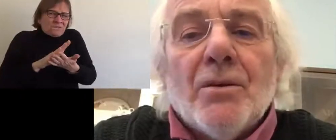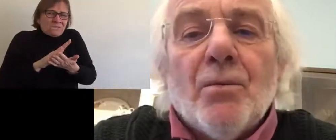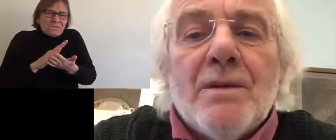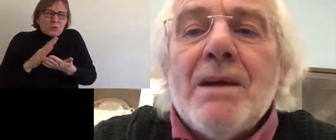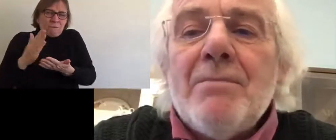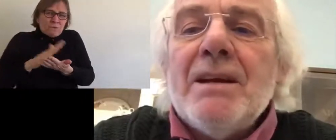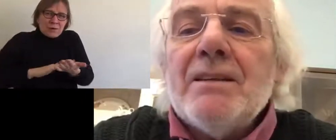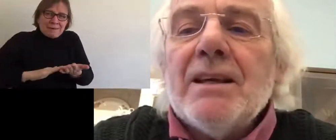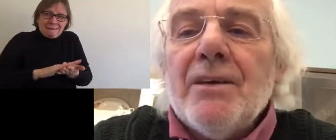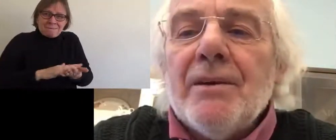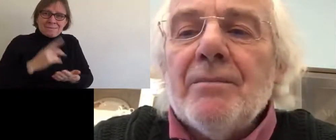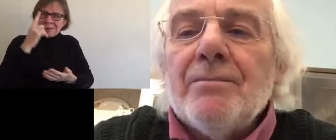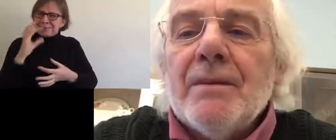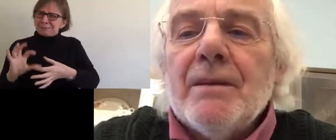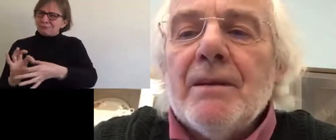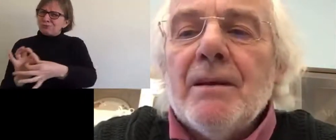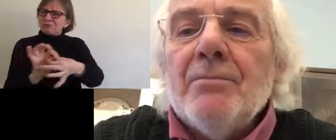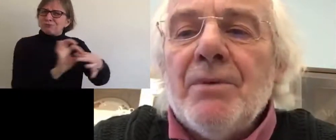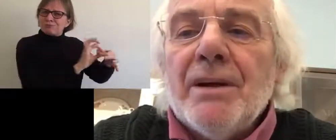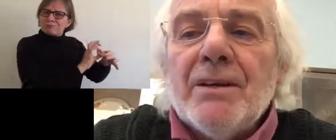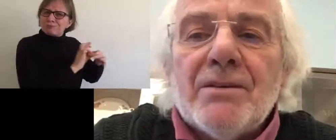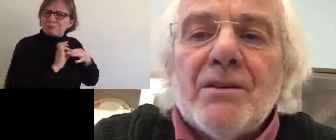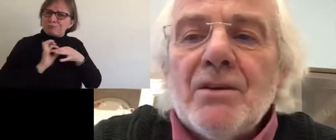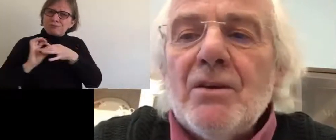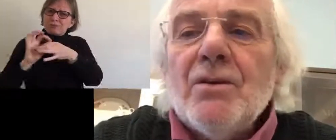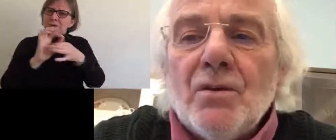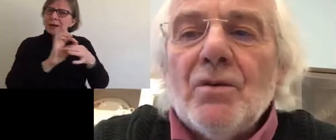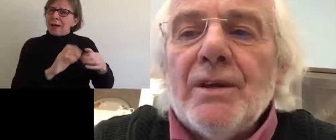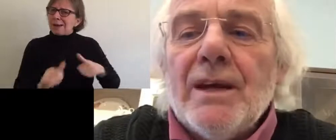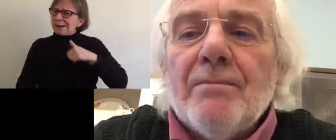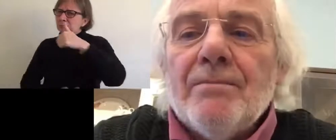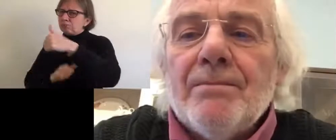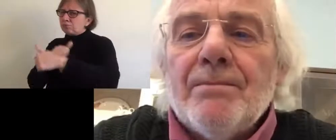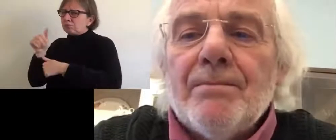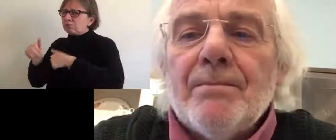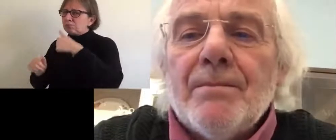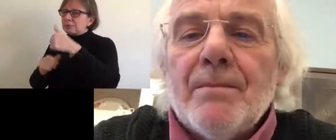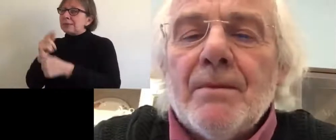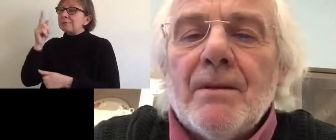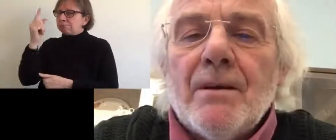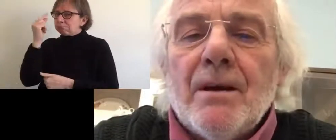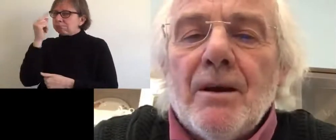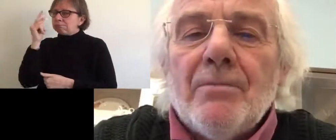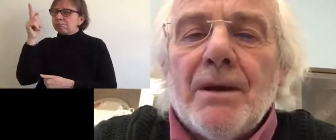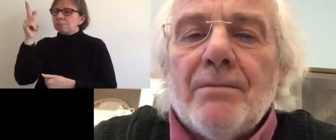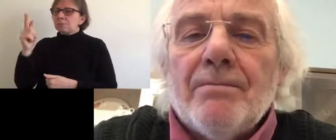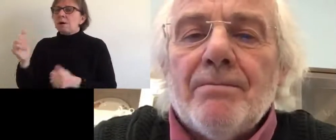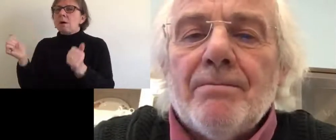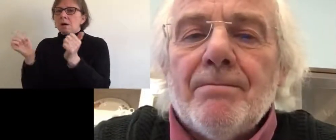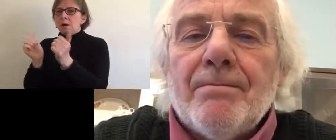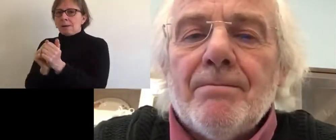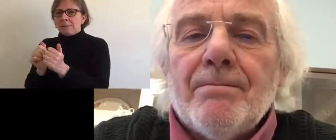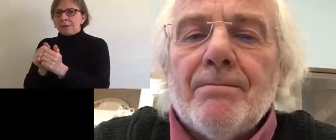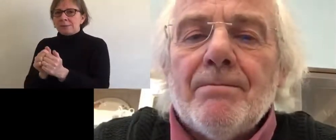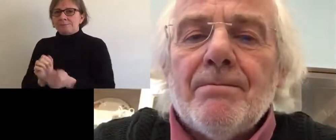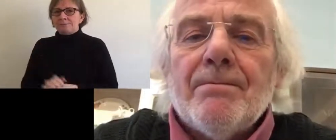so that we may be together and praise your name. Amen.